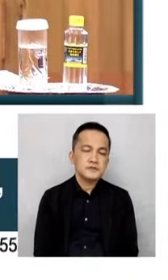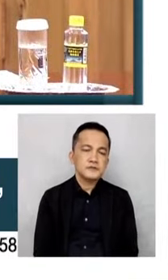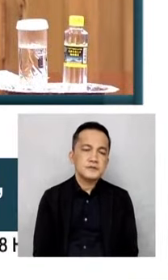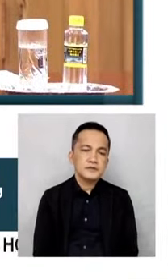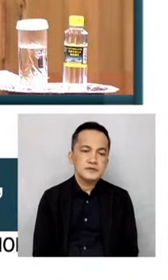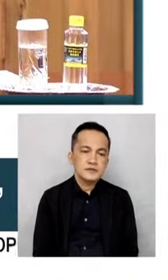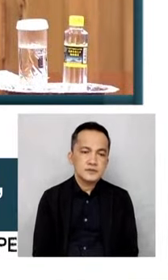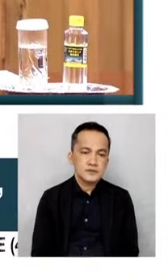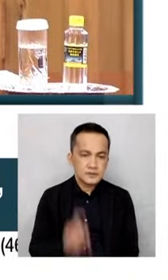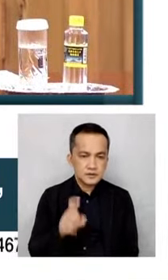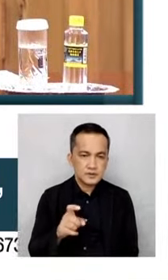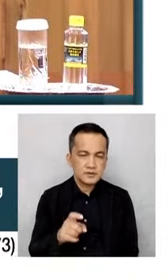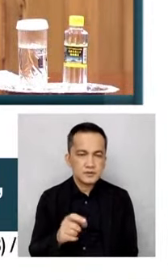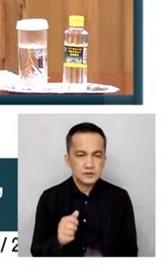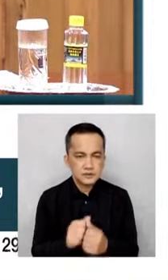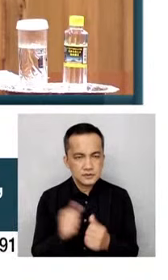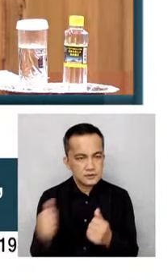it should be under the